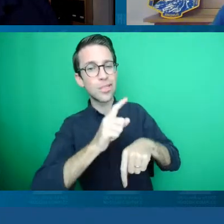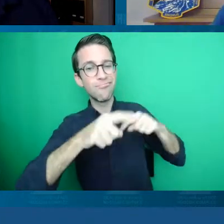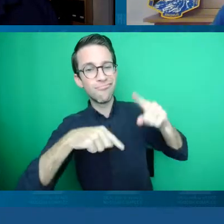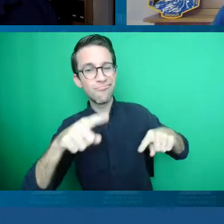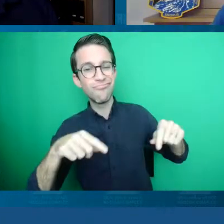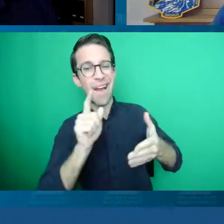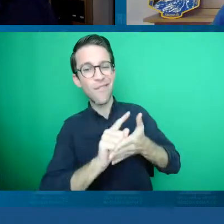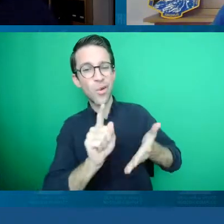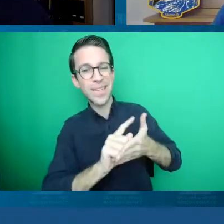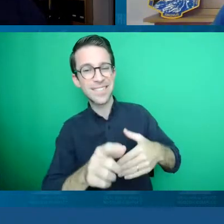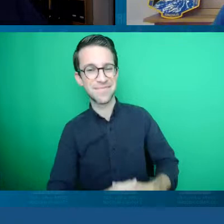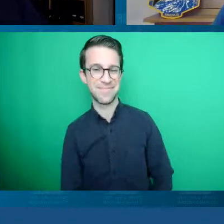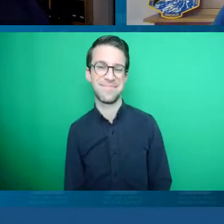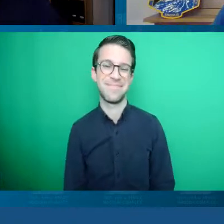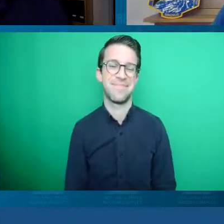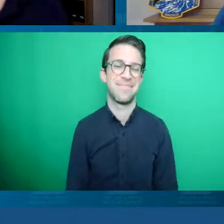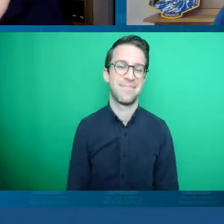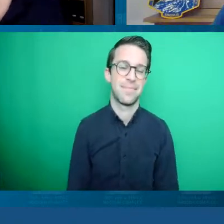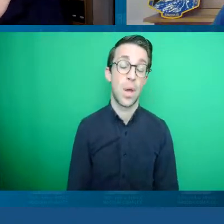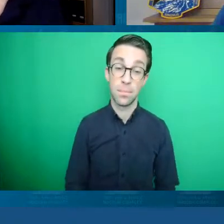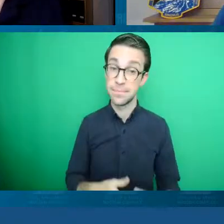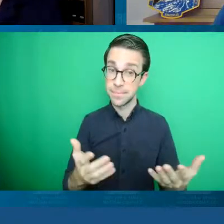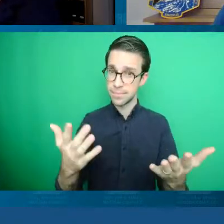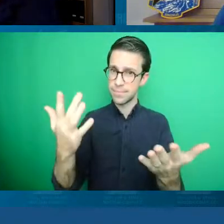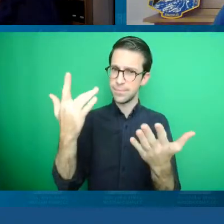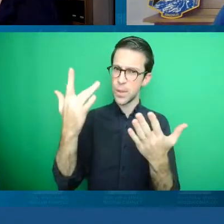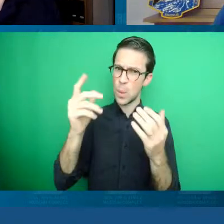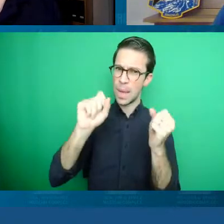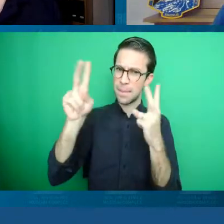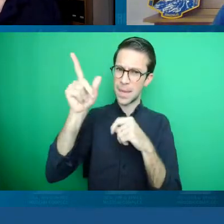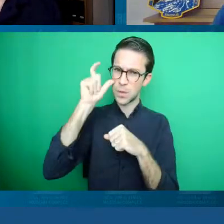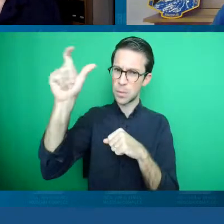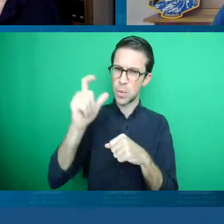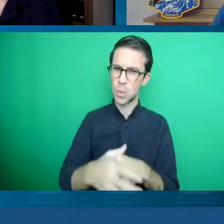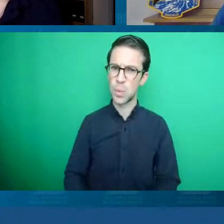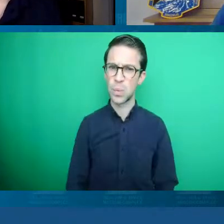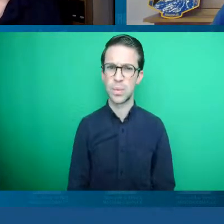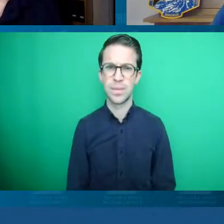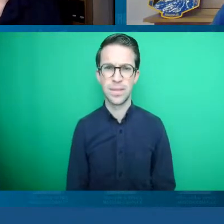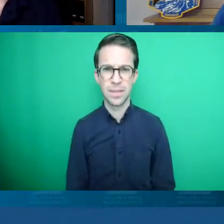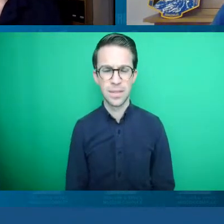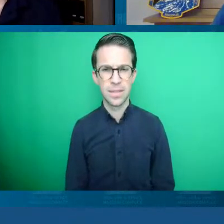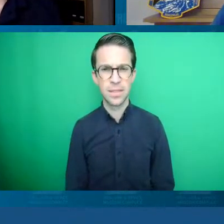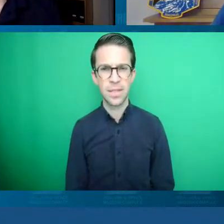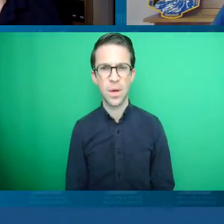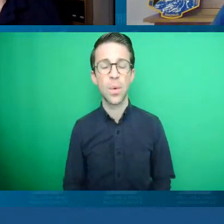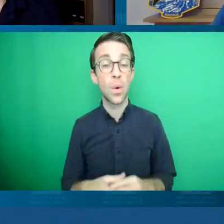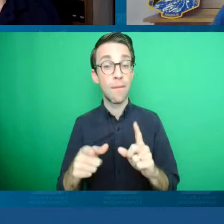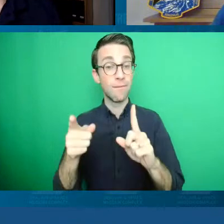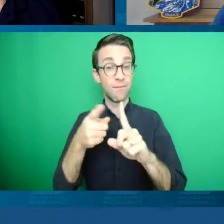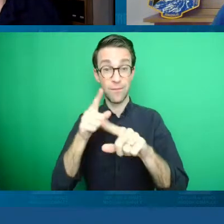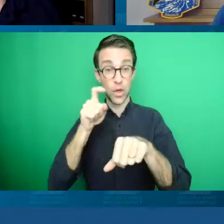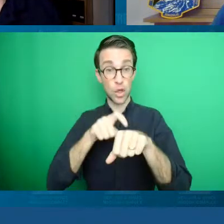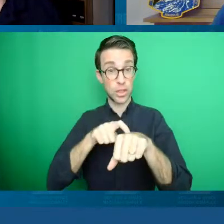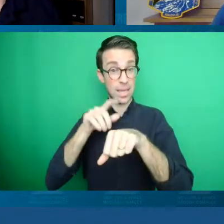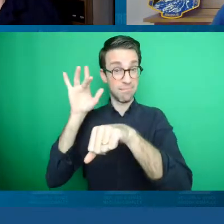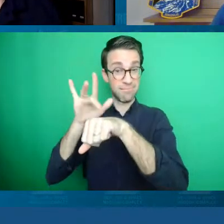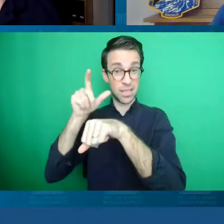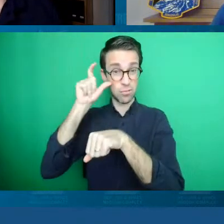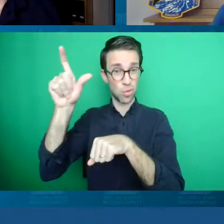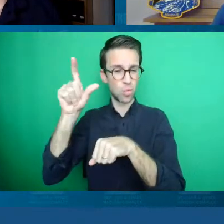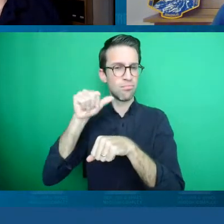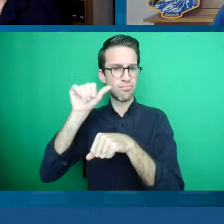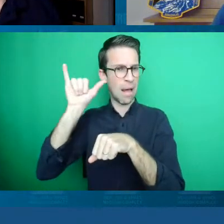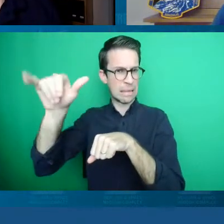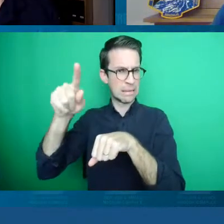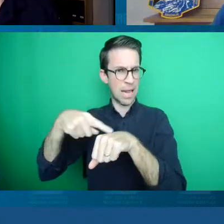Yeah. Also here, why are we going back to the moon? So the first time we went to the moon, we did not spend a lot of time there,